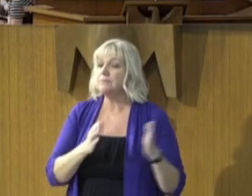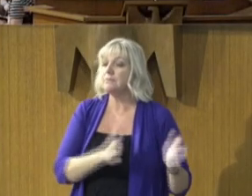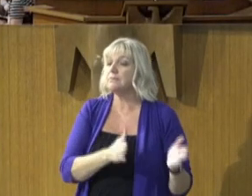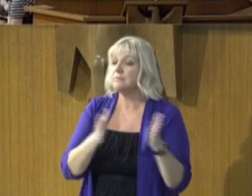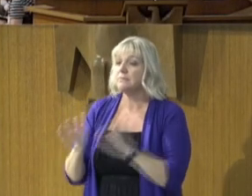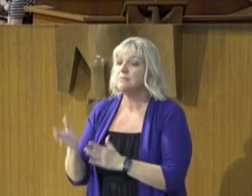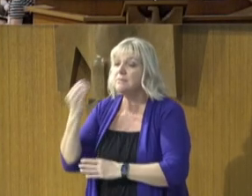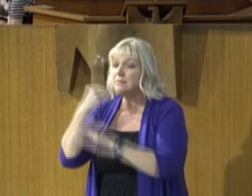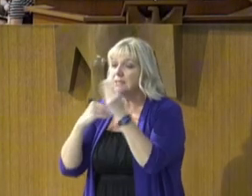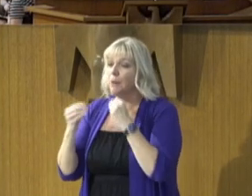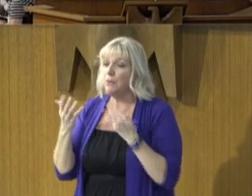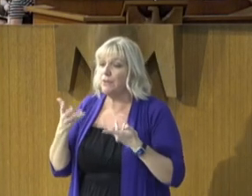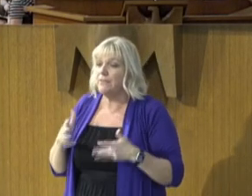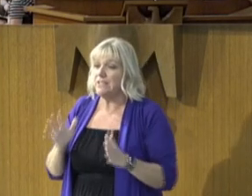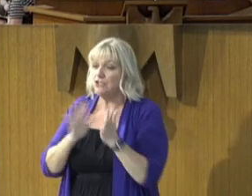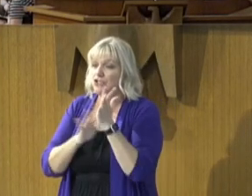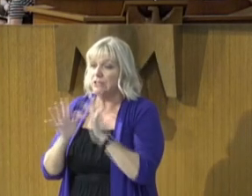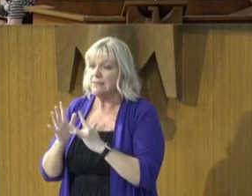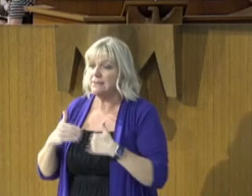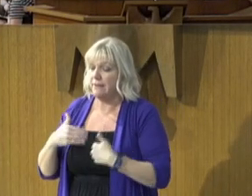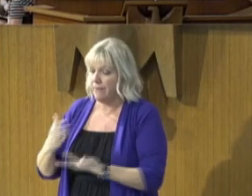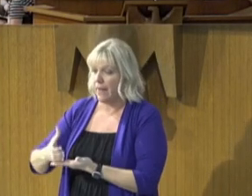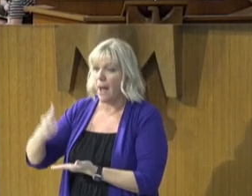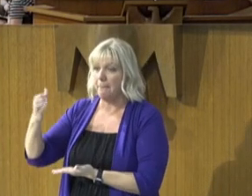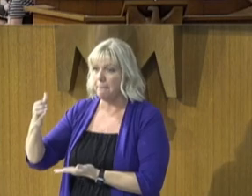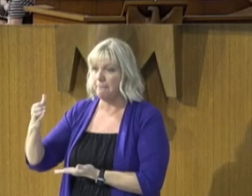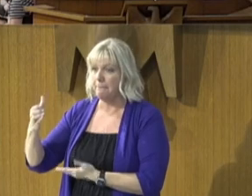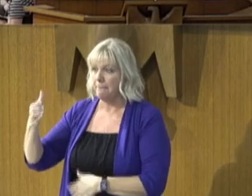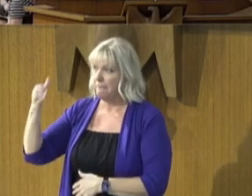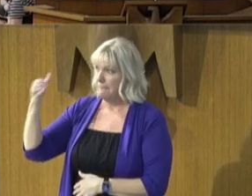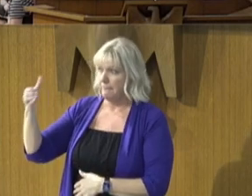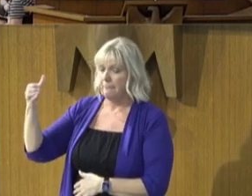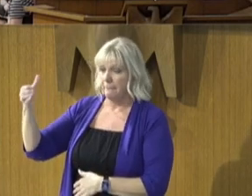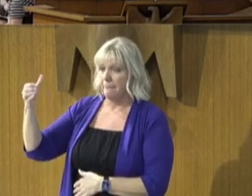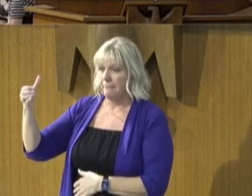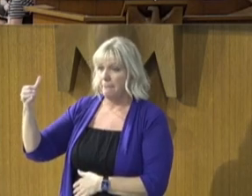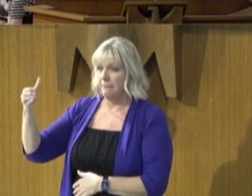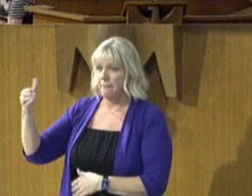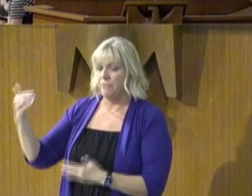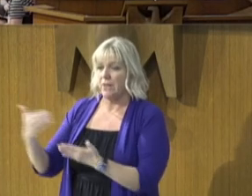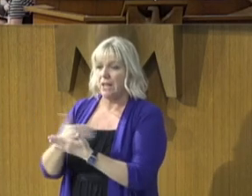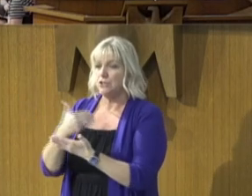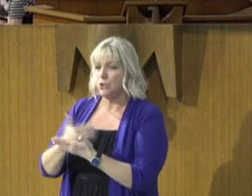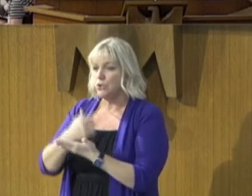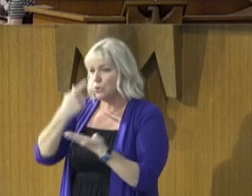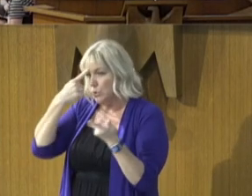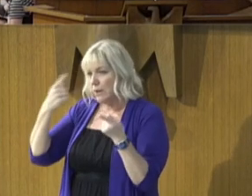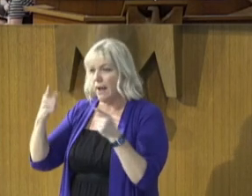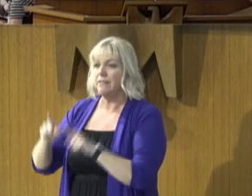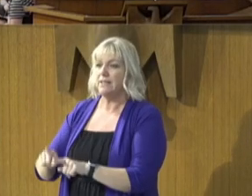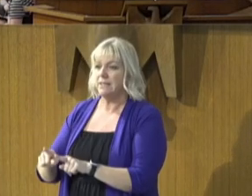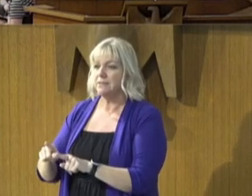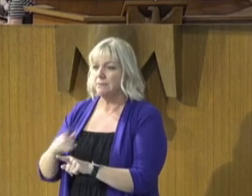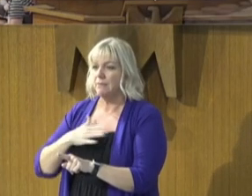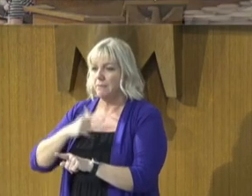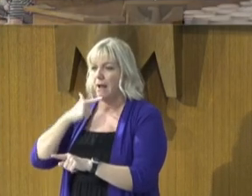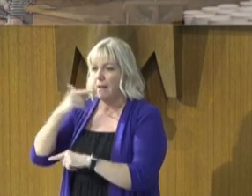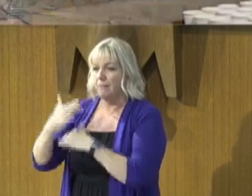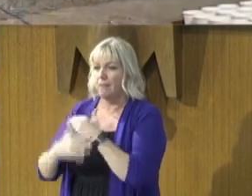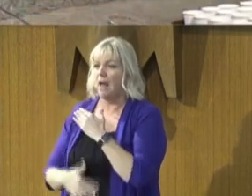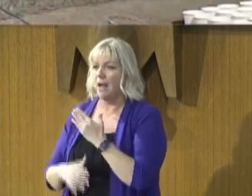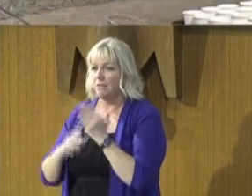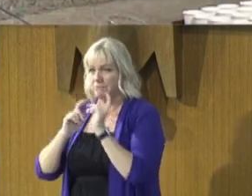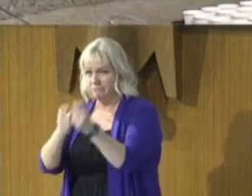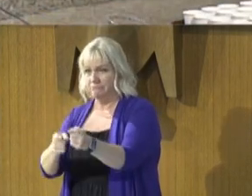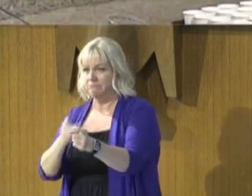after supper, Jesus took the cup, and he said, "This cup is the new covenant, and it's sealed in my blood.